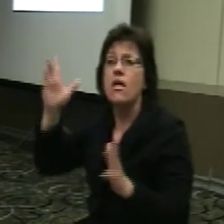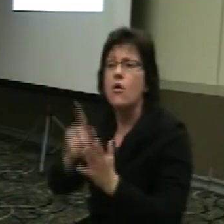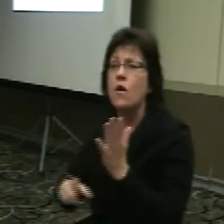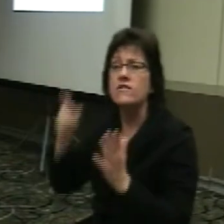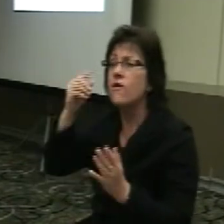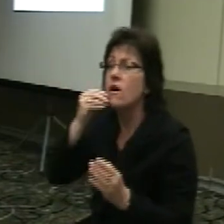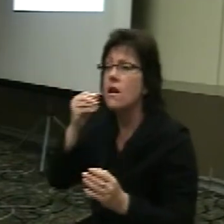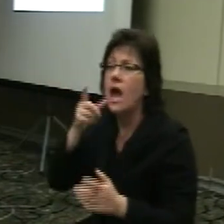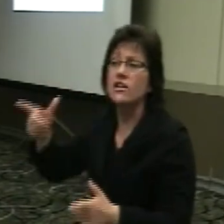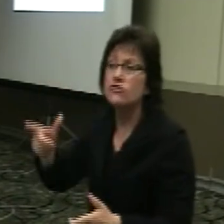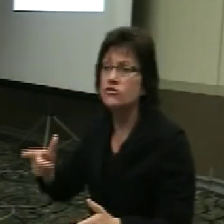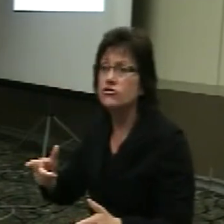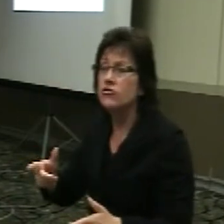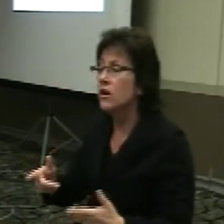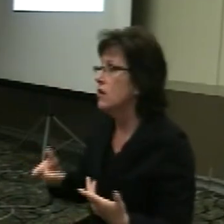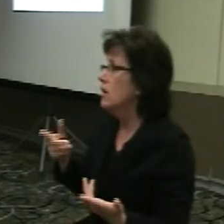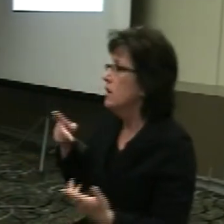Pizza.